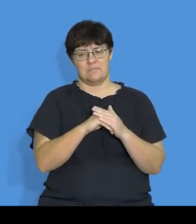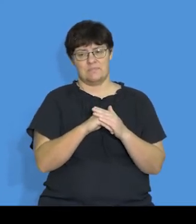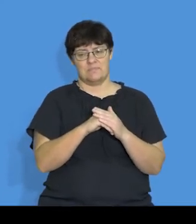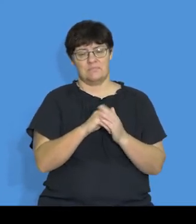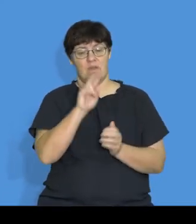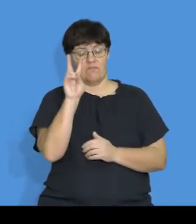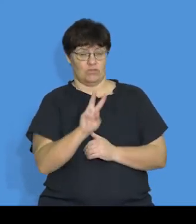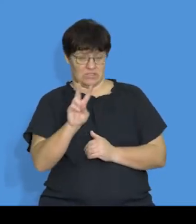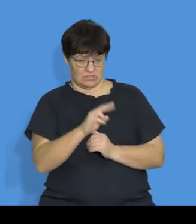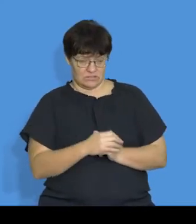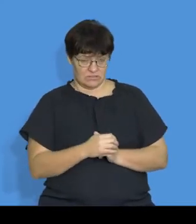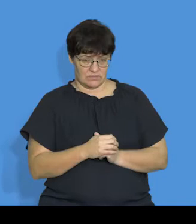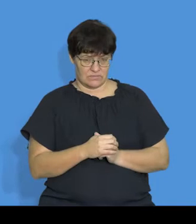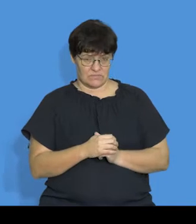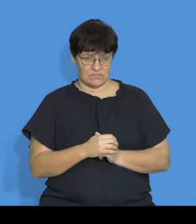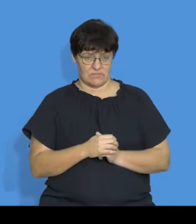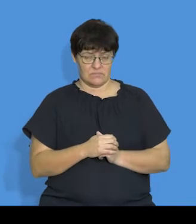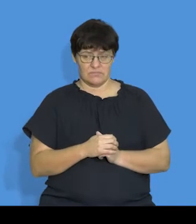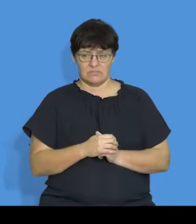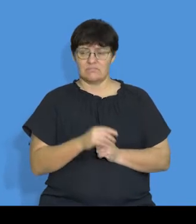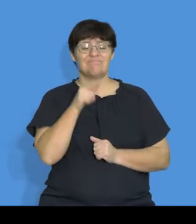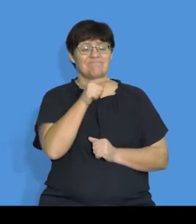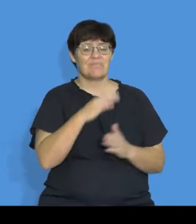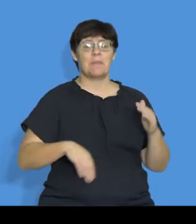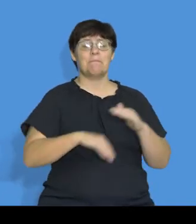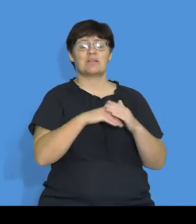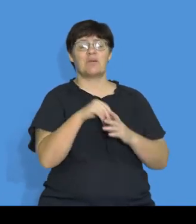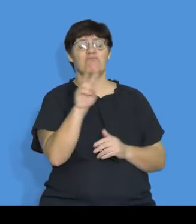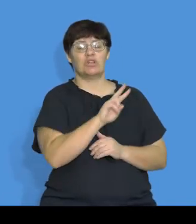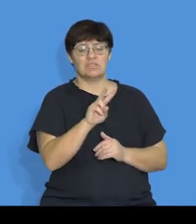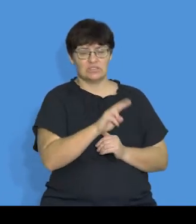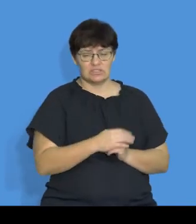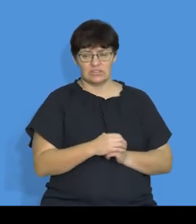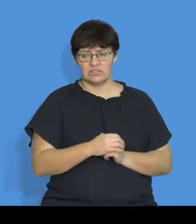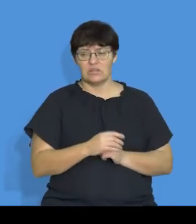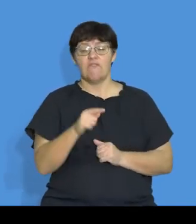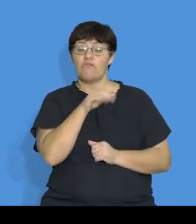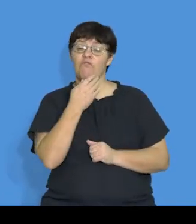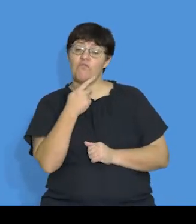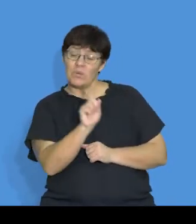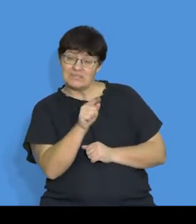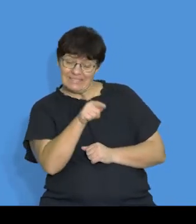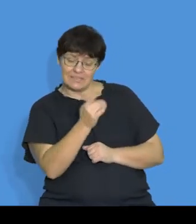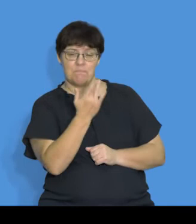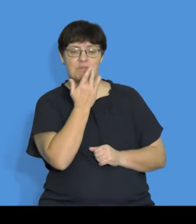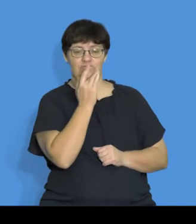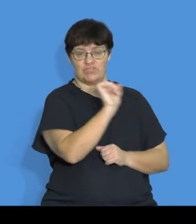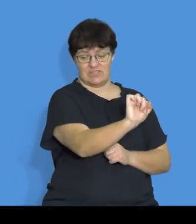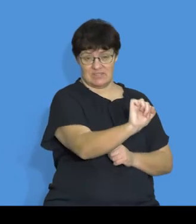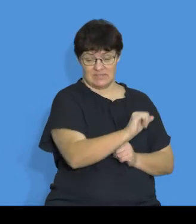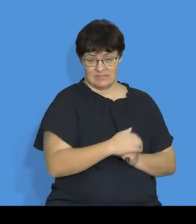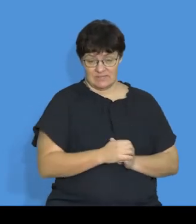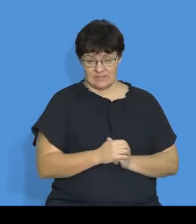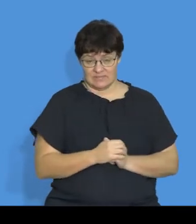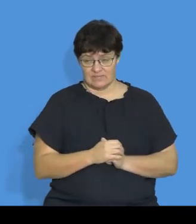voltage. But this maximum voltage is actually for the battery, right? Okay,